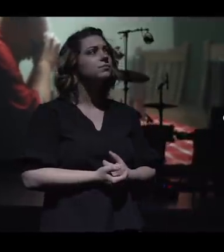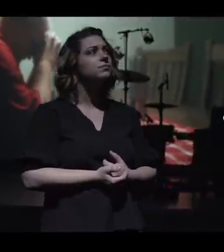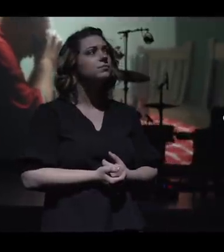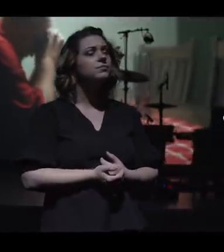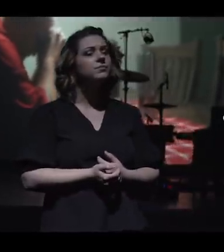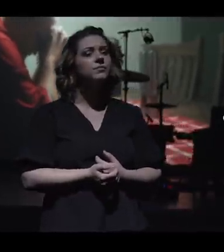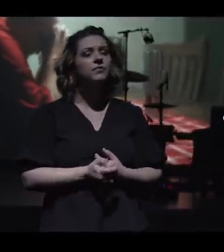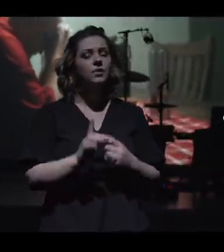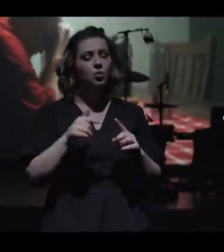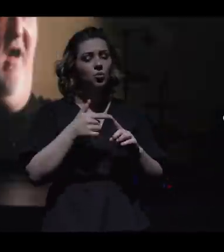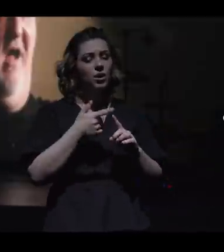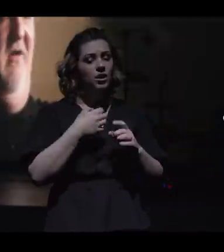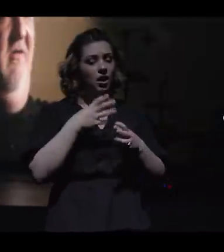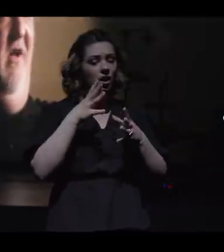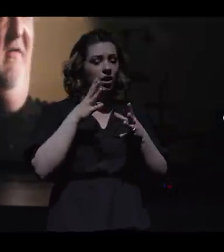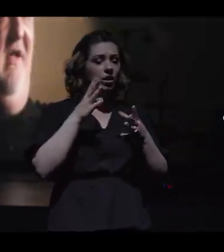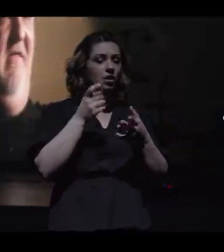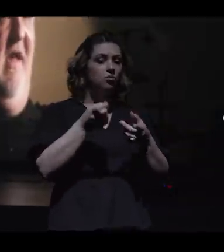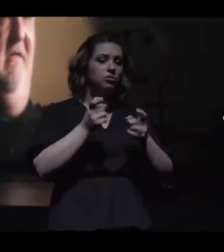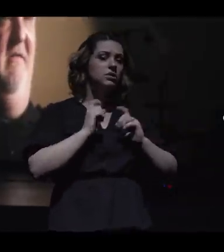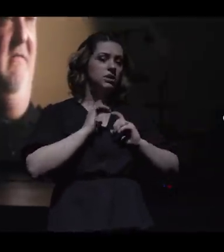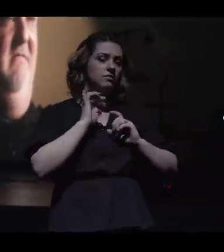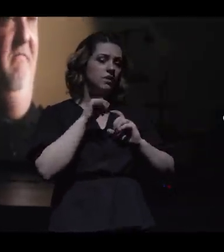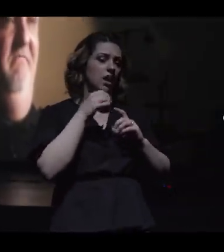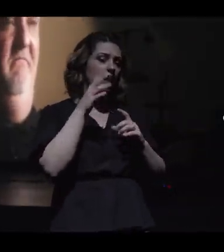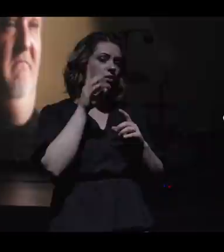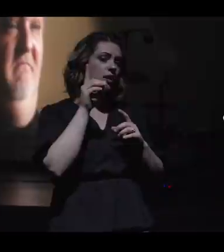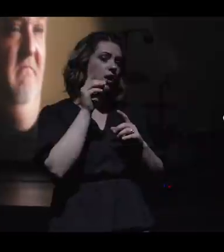When I got that diagnosis, I could not say that.